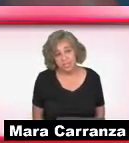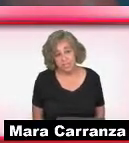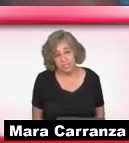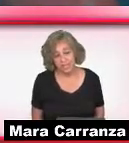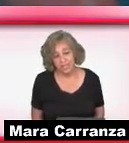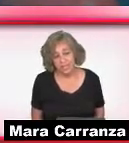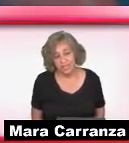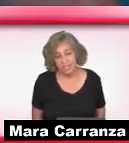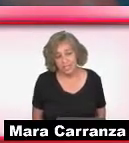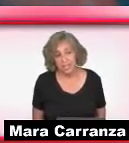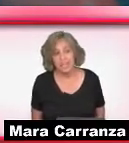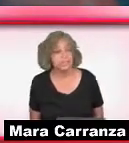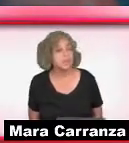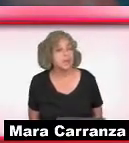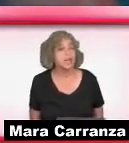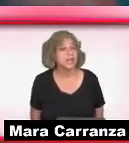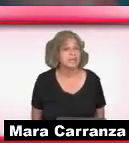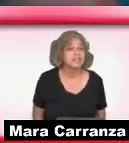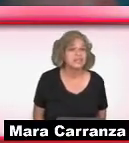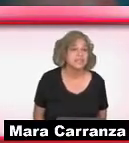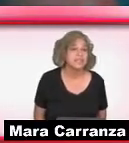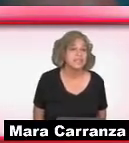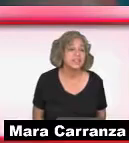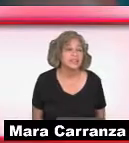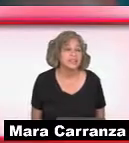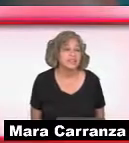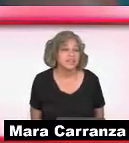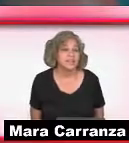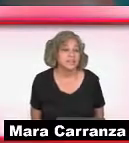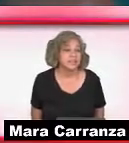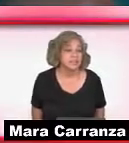president, since he likes to write letters,